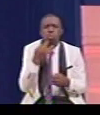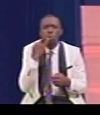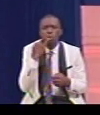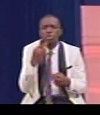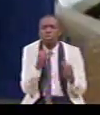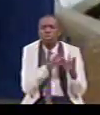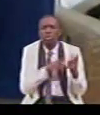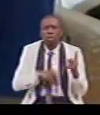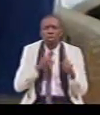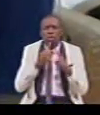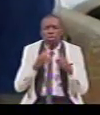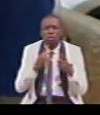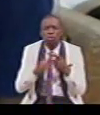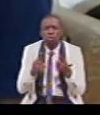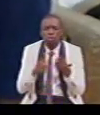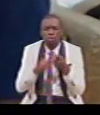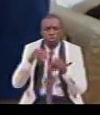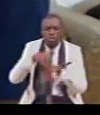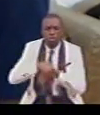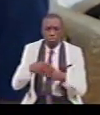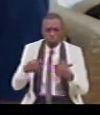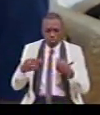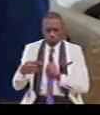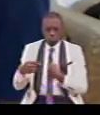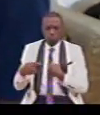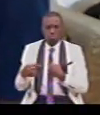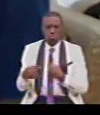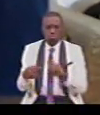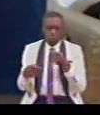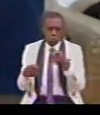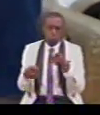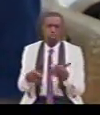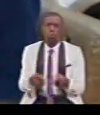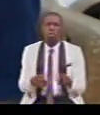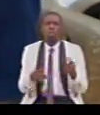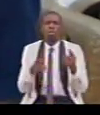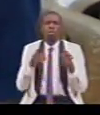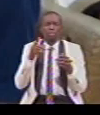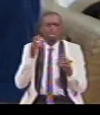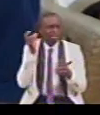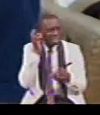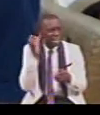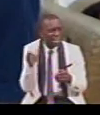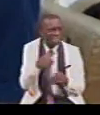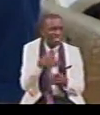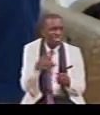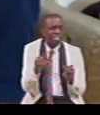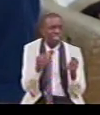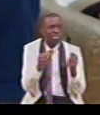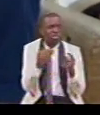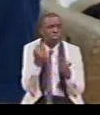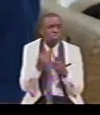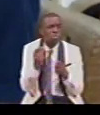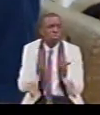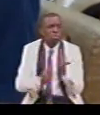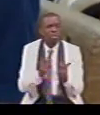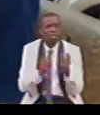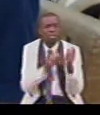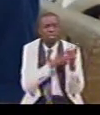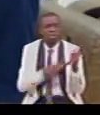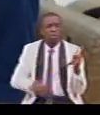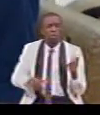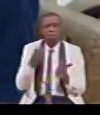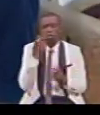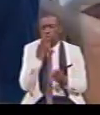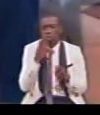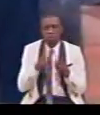Lord talking to tonight? Hear ye the word which the Lord speaketh unto you. Look at verse 2. Thus says the Lord,